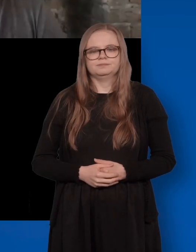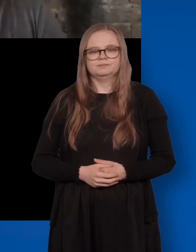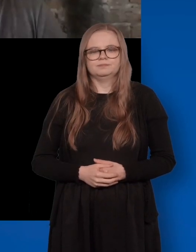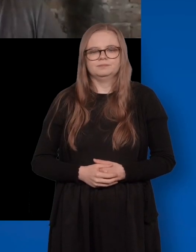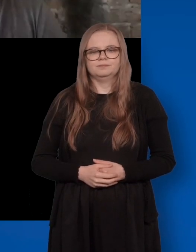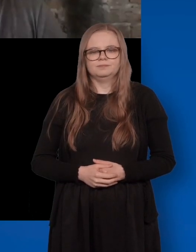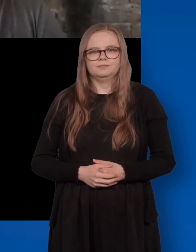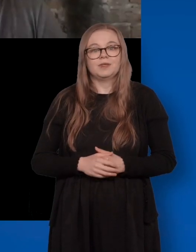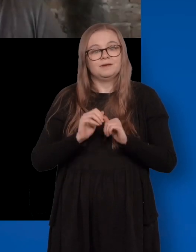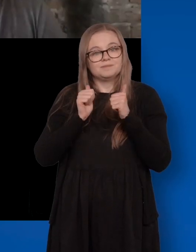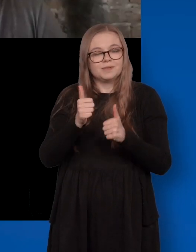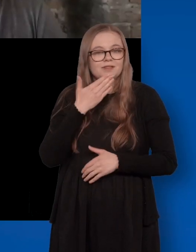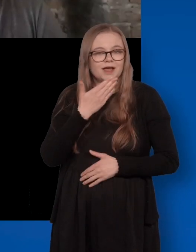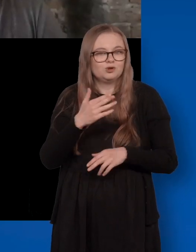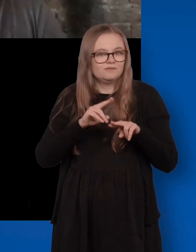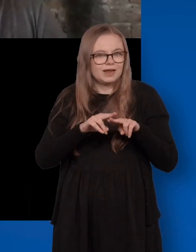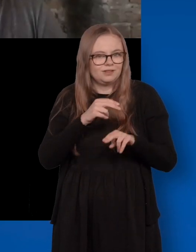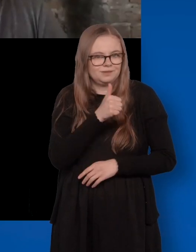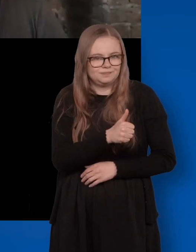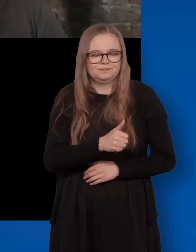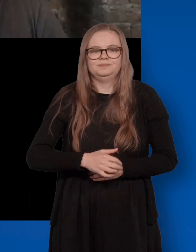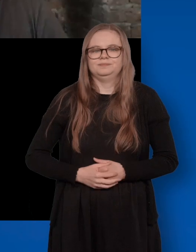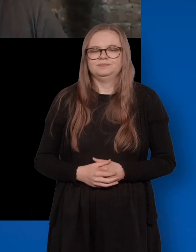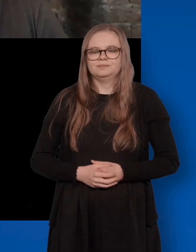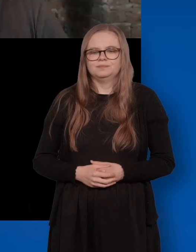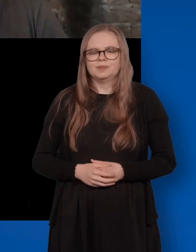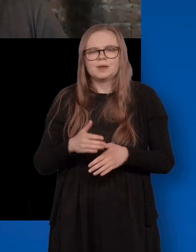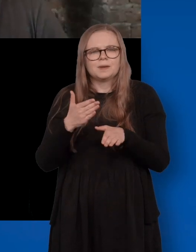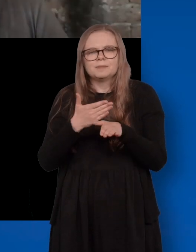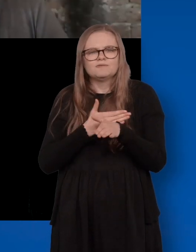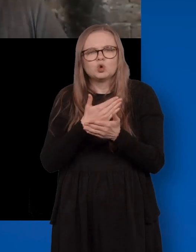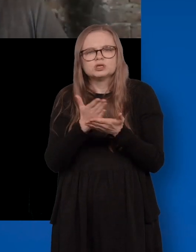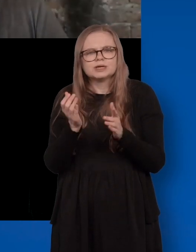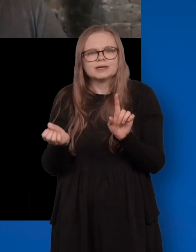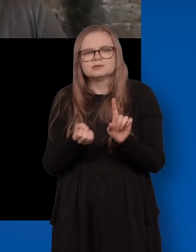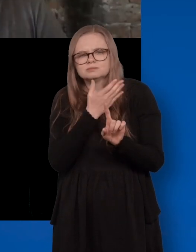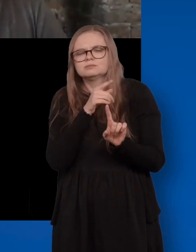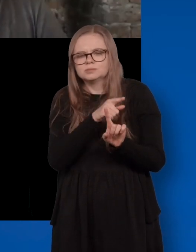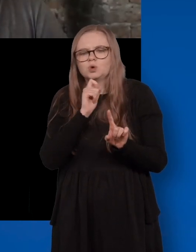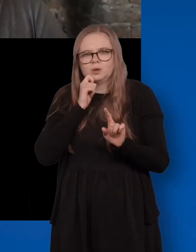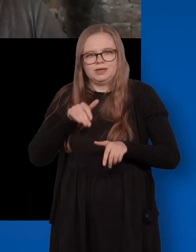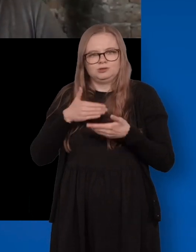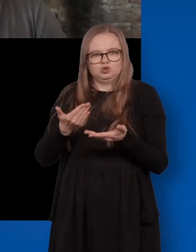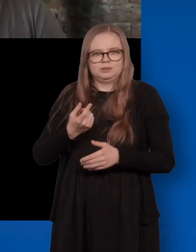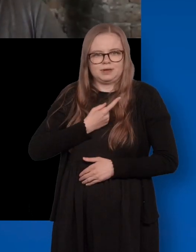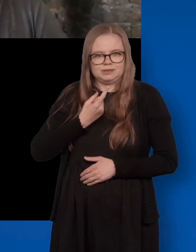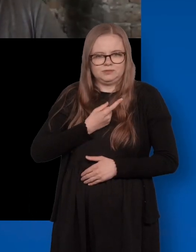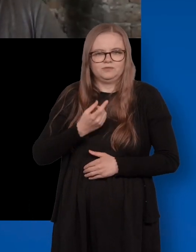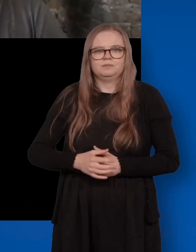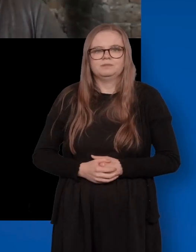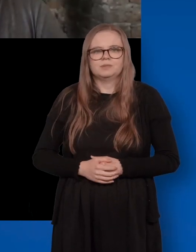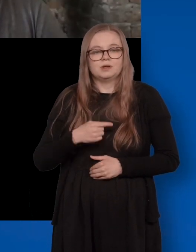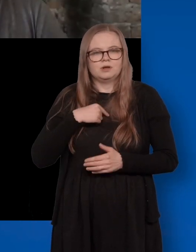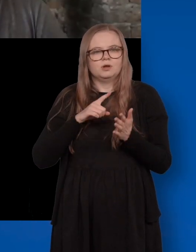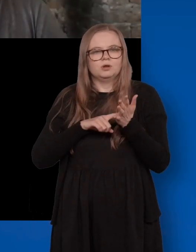Thanks, Vanilla. I'll just, before I share my screen, I guess I'll introduce myself. So,